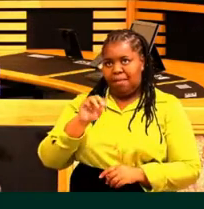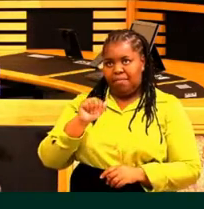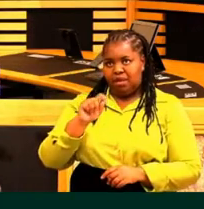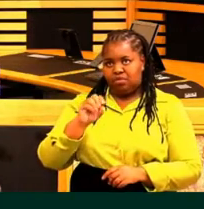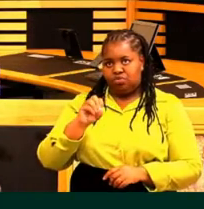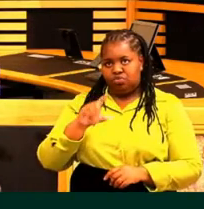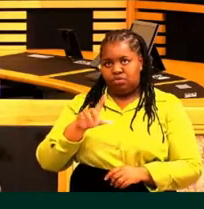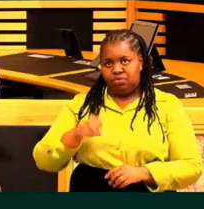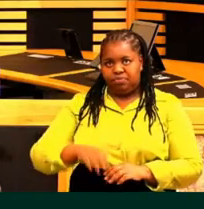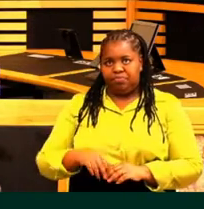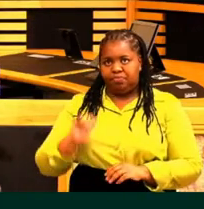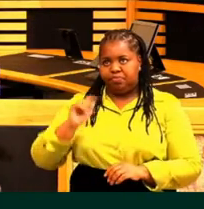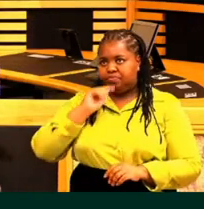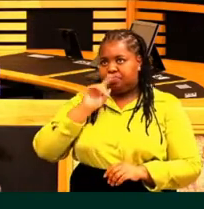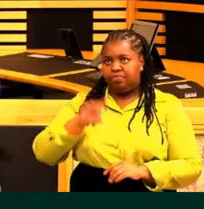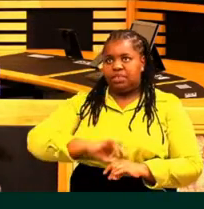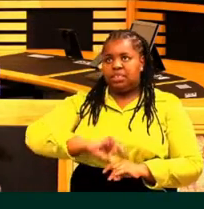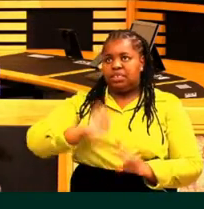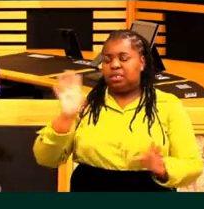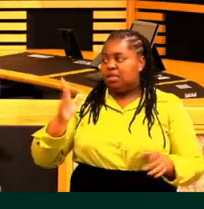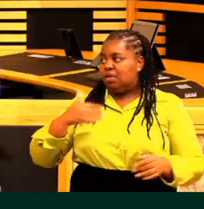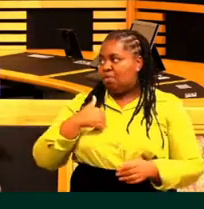it is